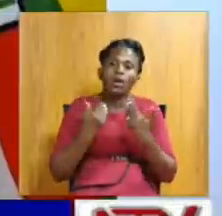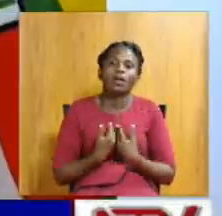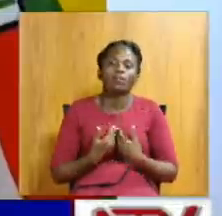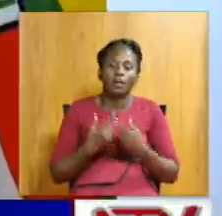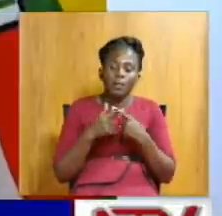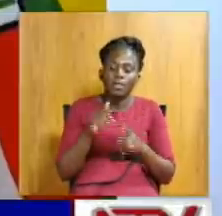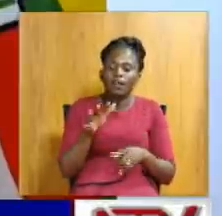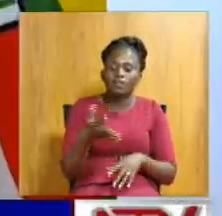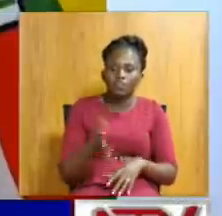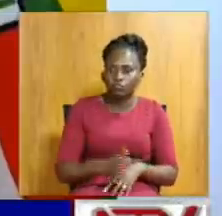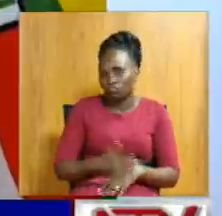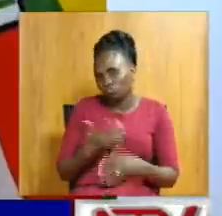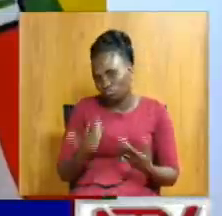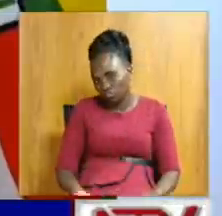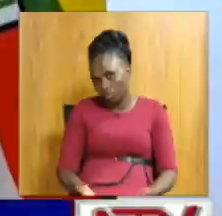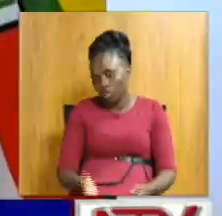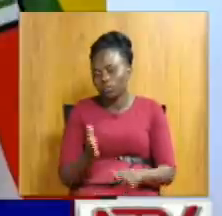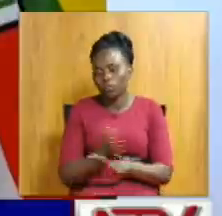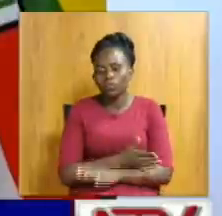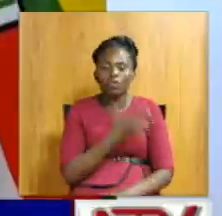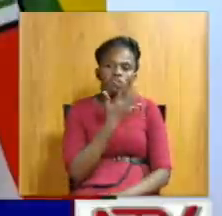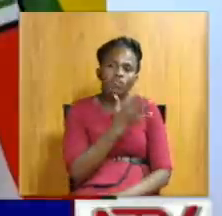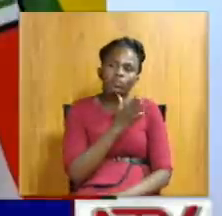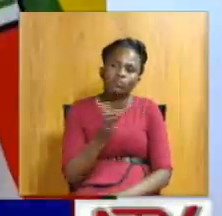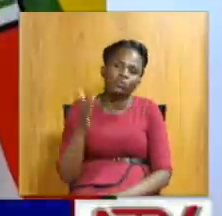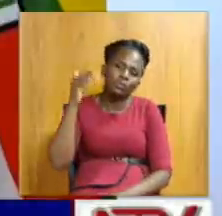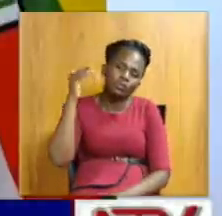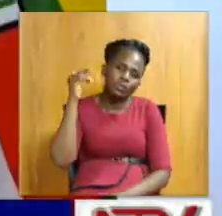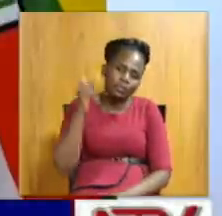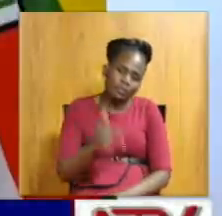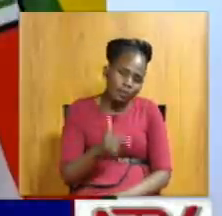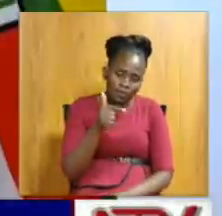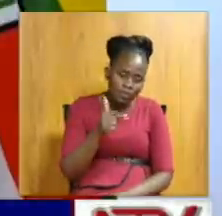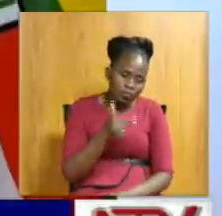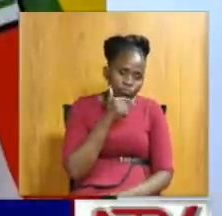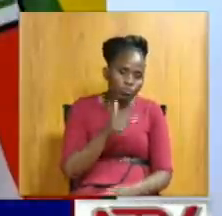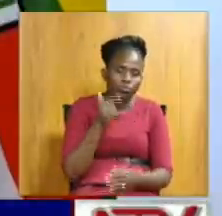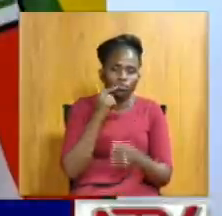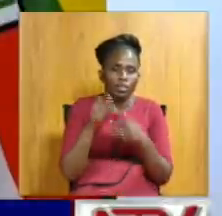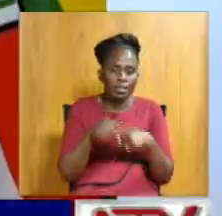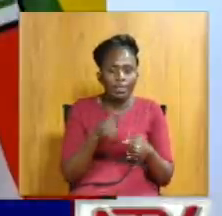per hectare of bananas is between 5 to 10 tons per year in the villages.